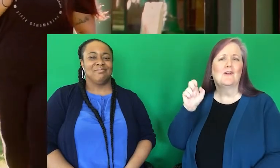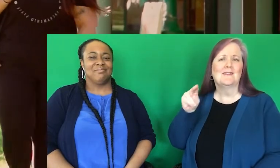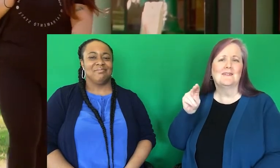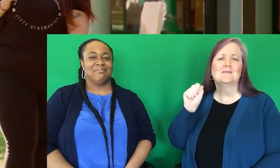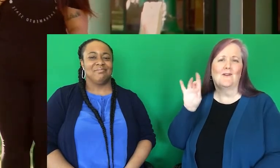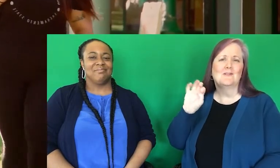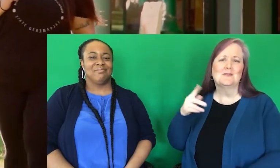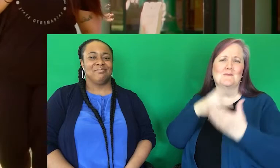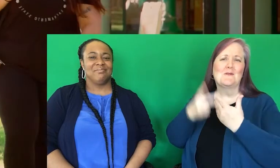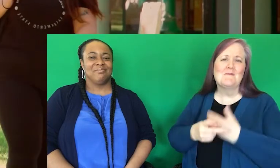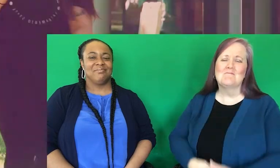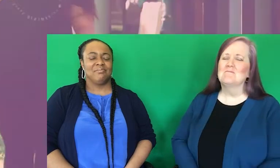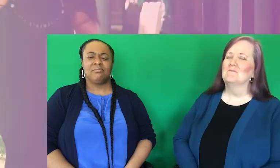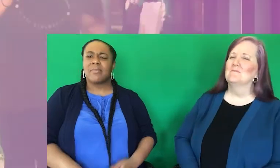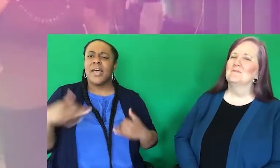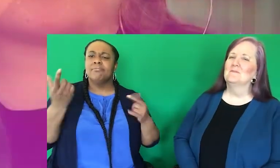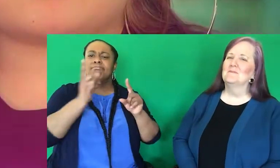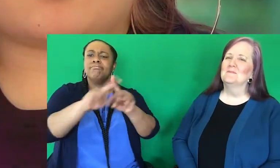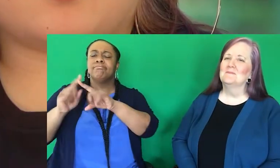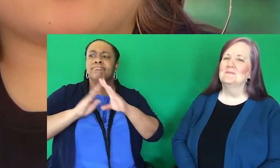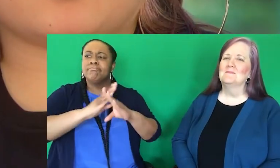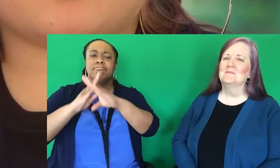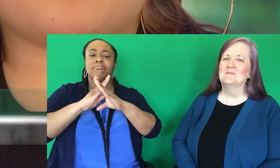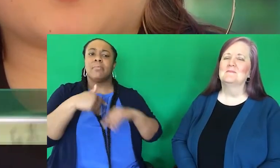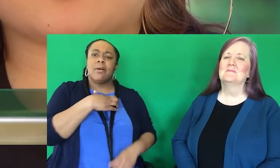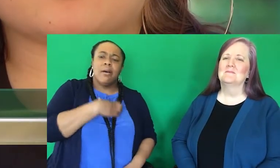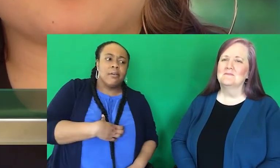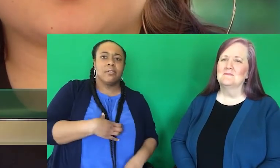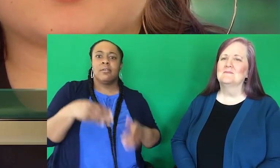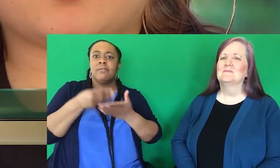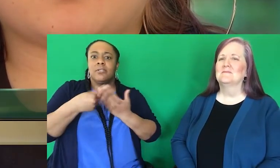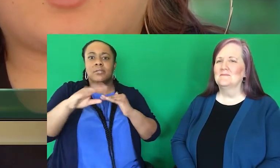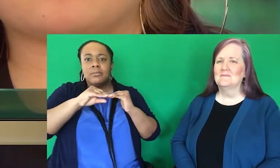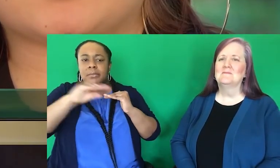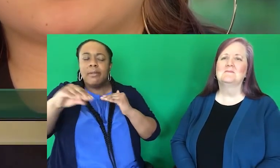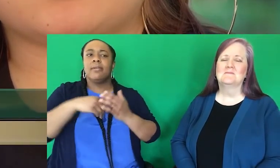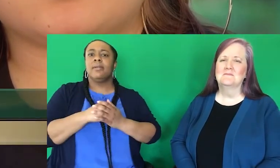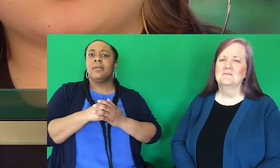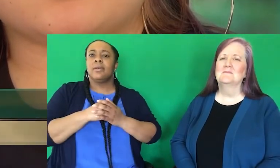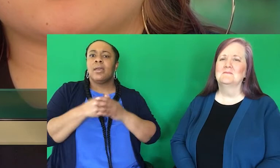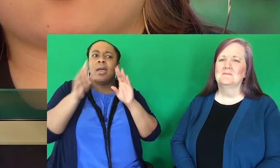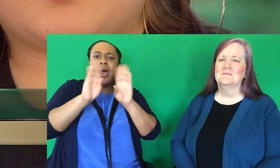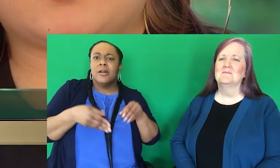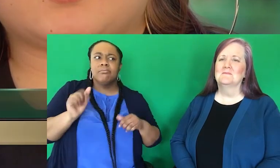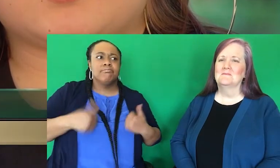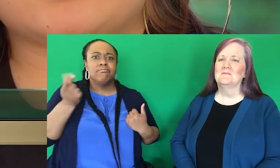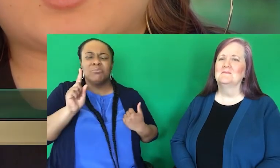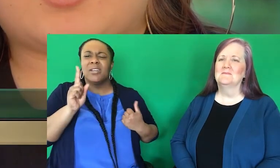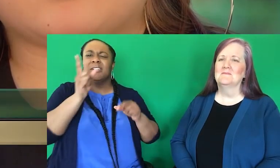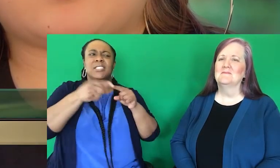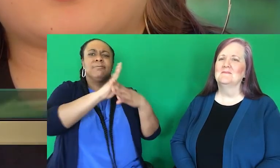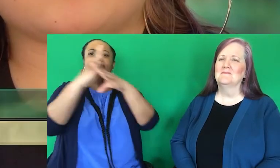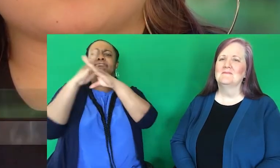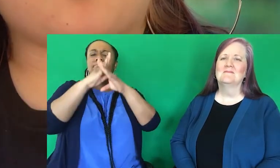Guardian Scholars Program. There's barriers, hunger, financial stability, housing. There's so many things